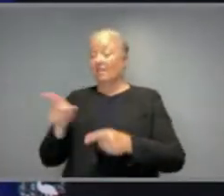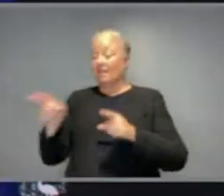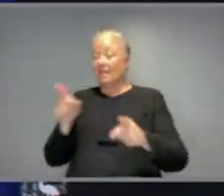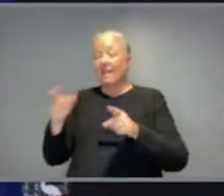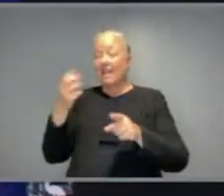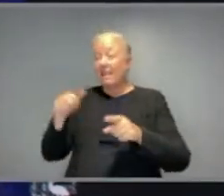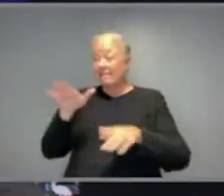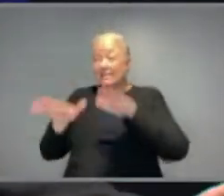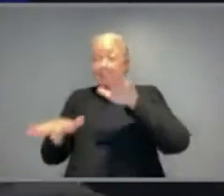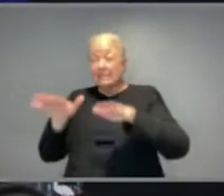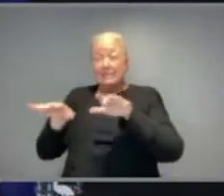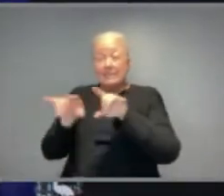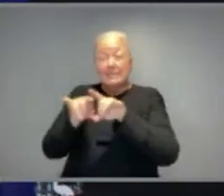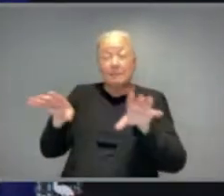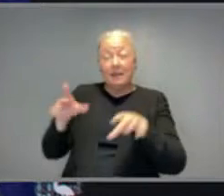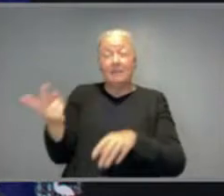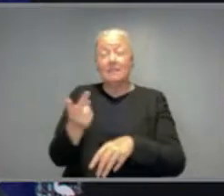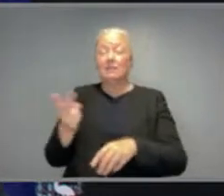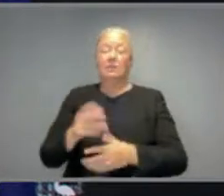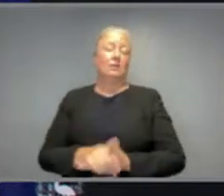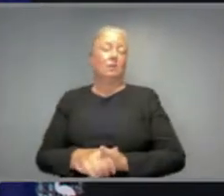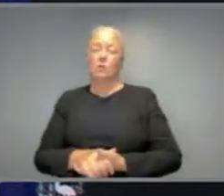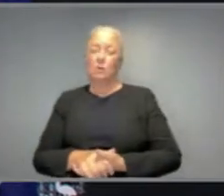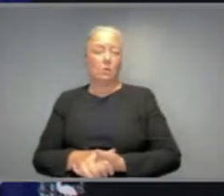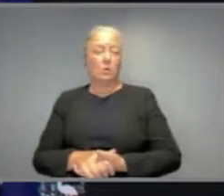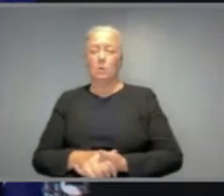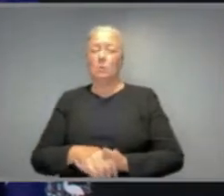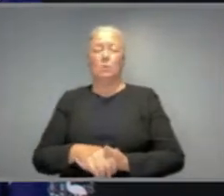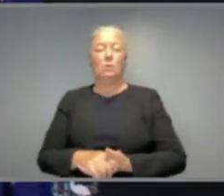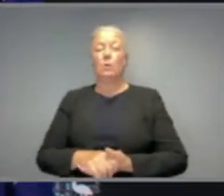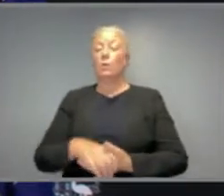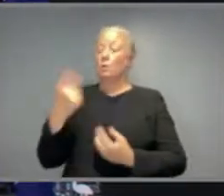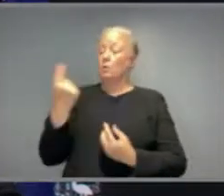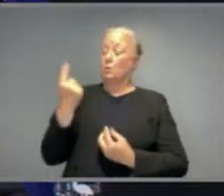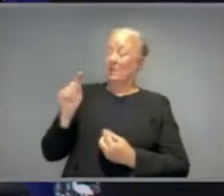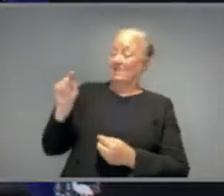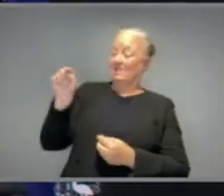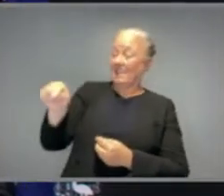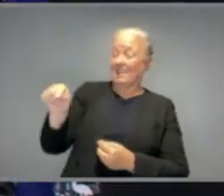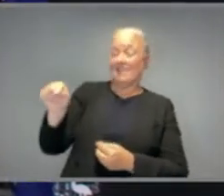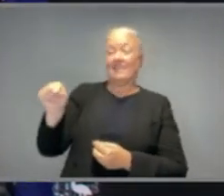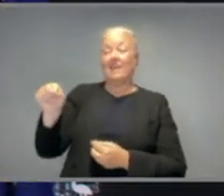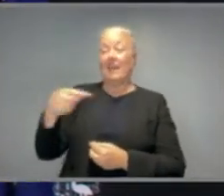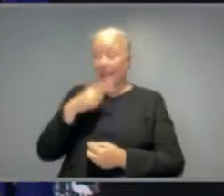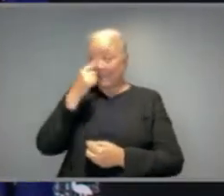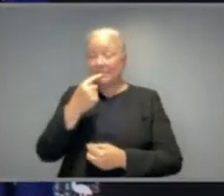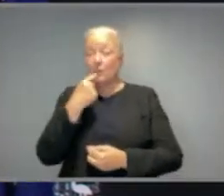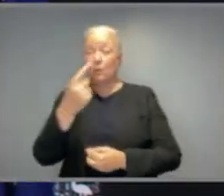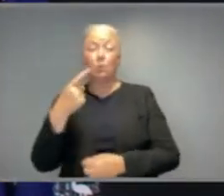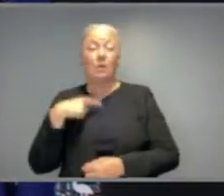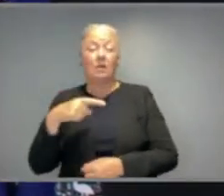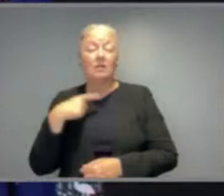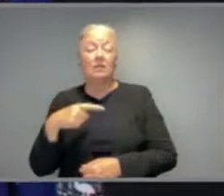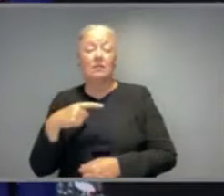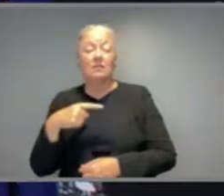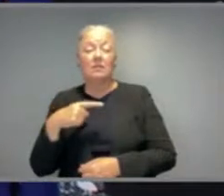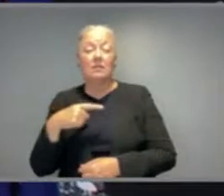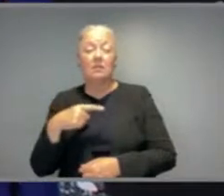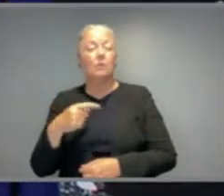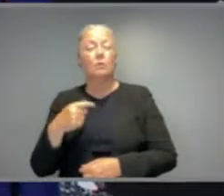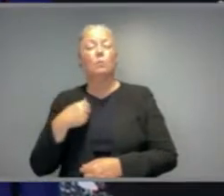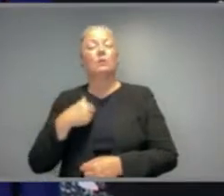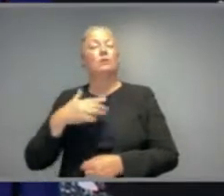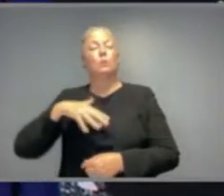that. And as the person who put that in place, I can tell you why we did it. We did it because we didn't want